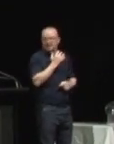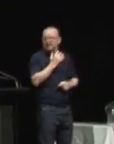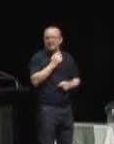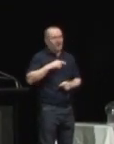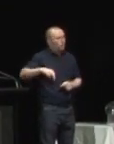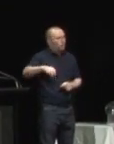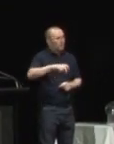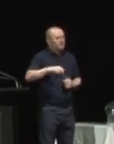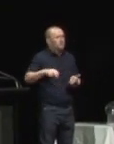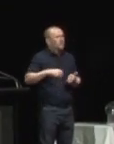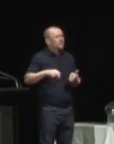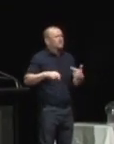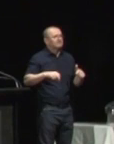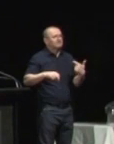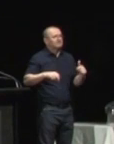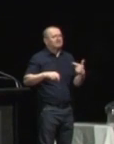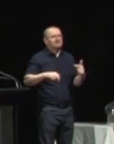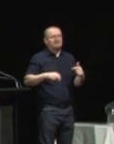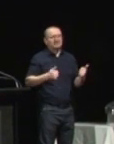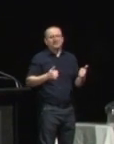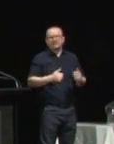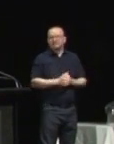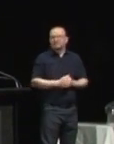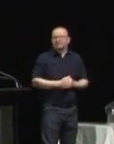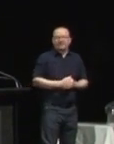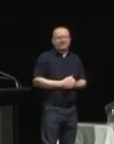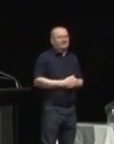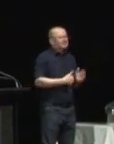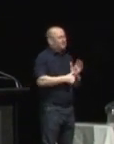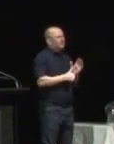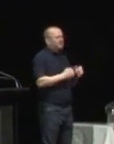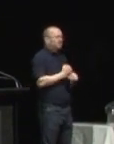Yeah, that's, Te Papa is built to rock.